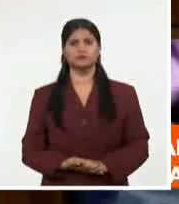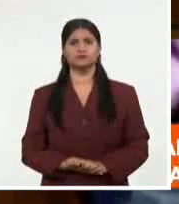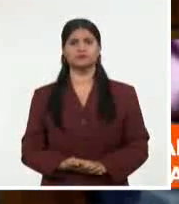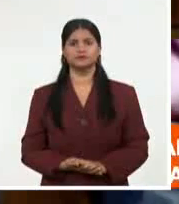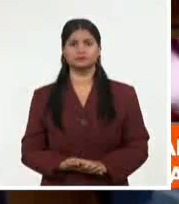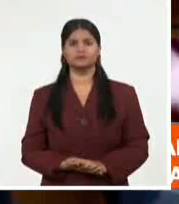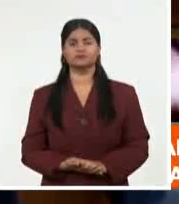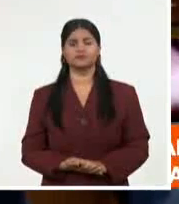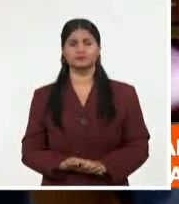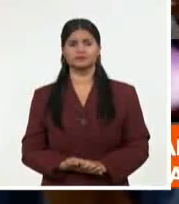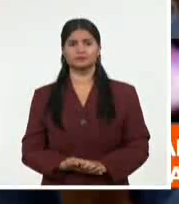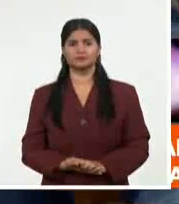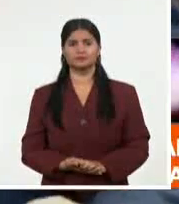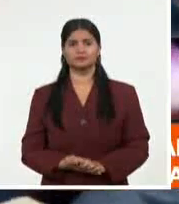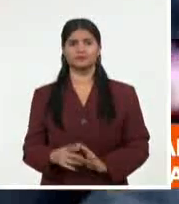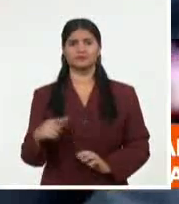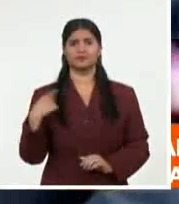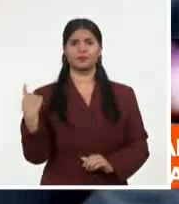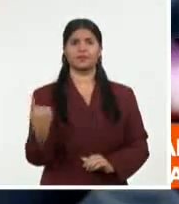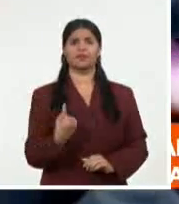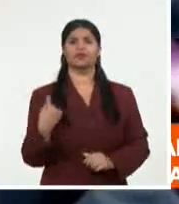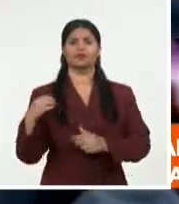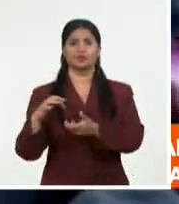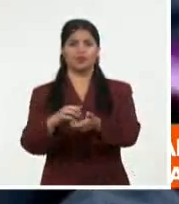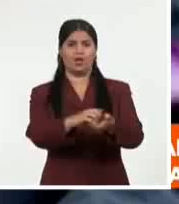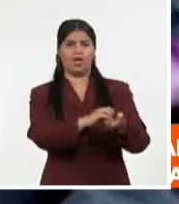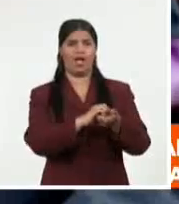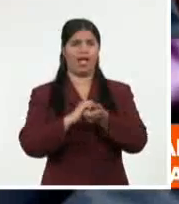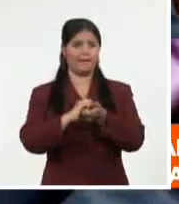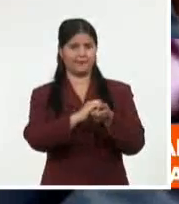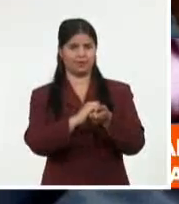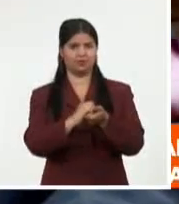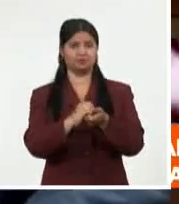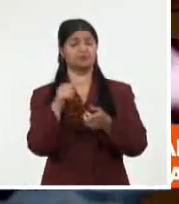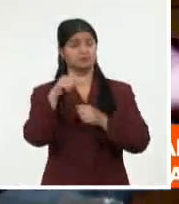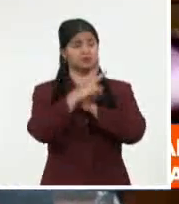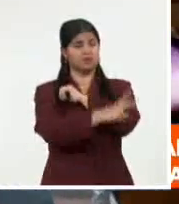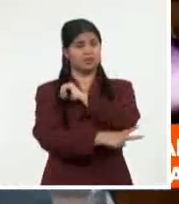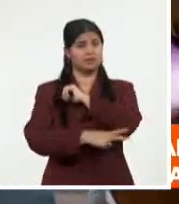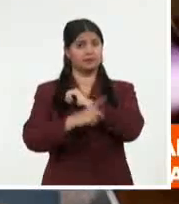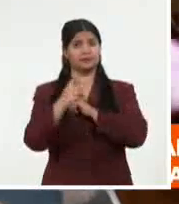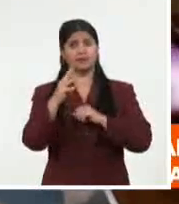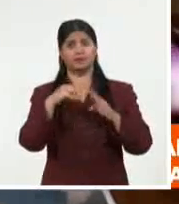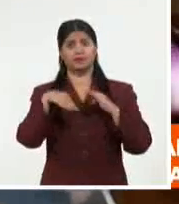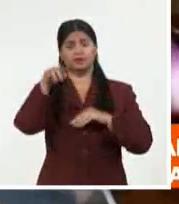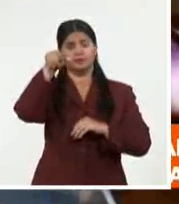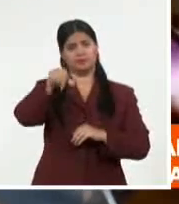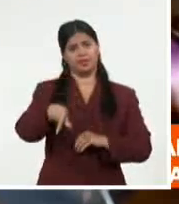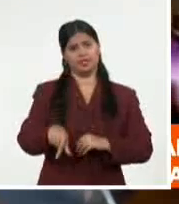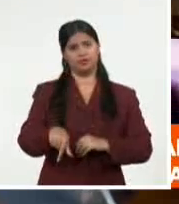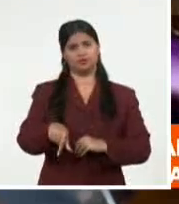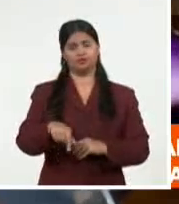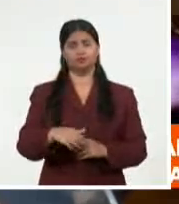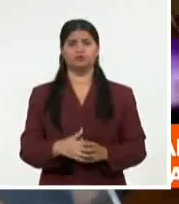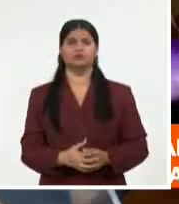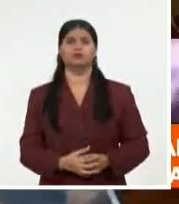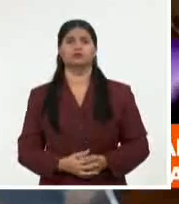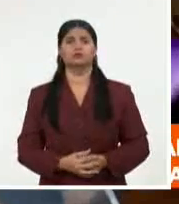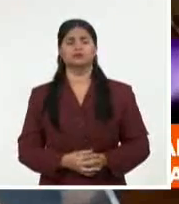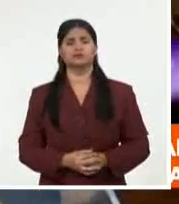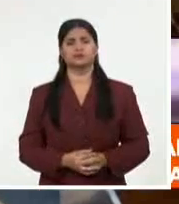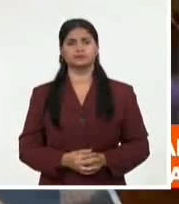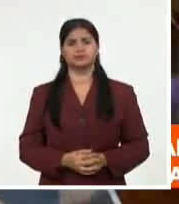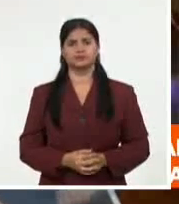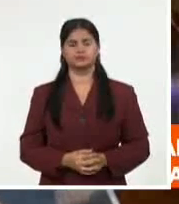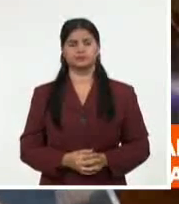Estimado amigo, honorable doctor Ralph González, primer ministro de San Vicente y las Granadinas. Dear friend,